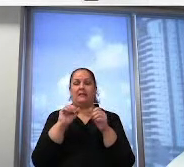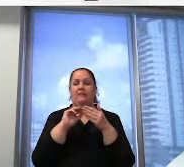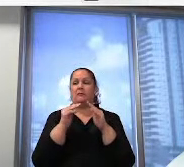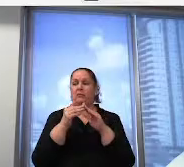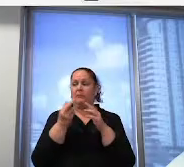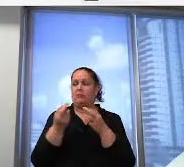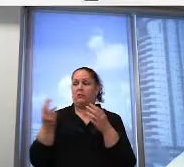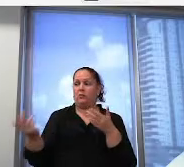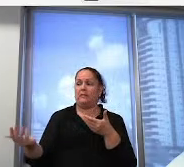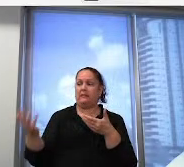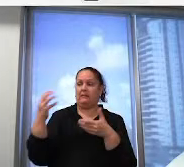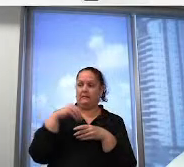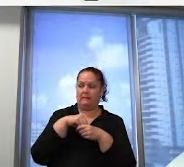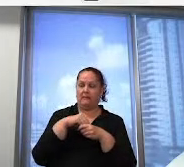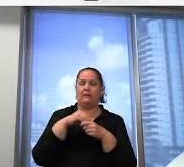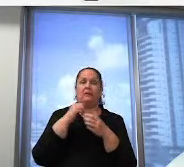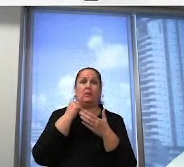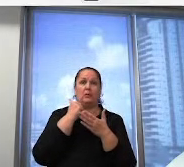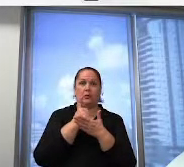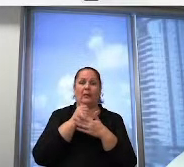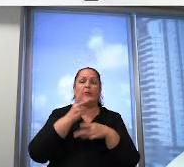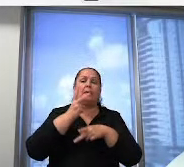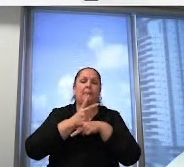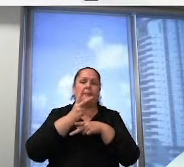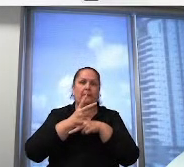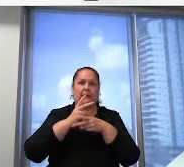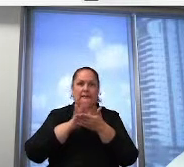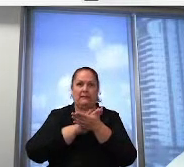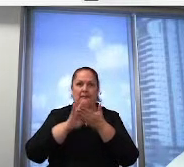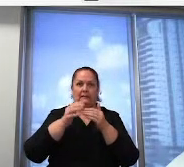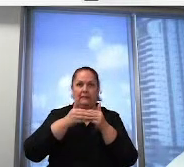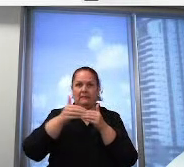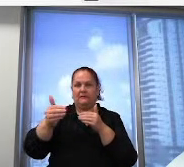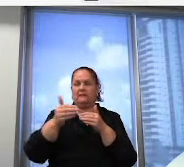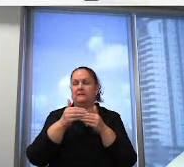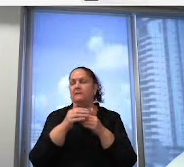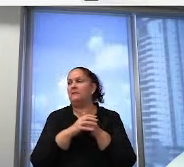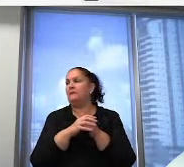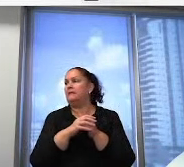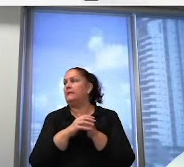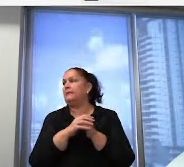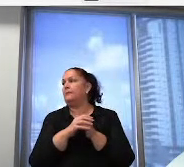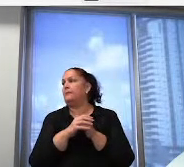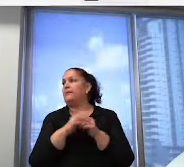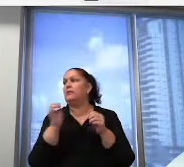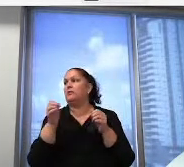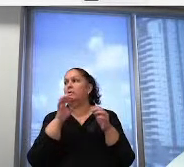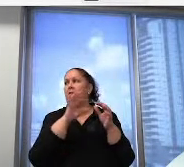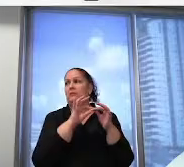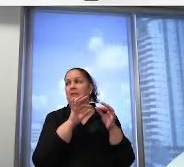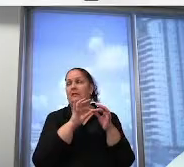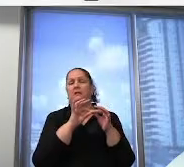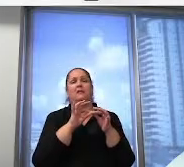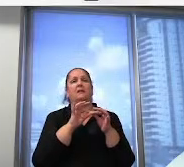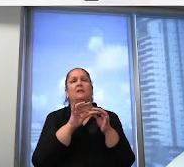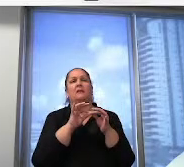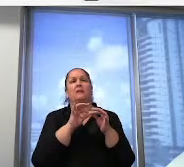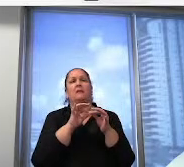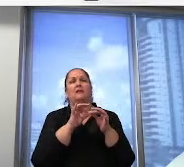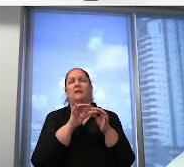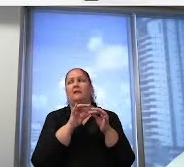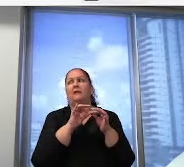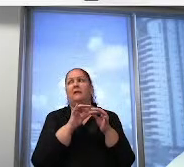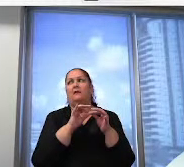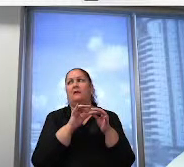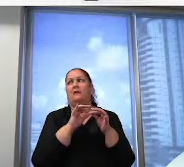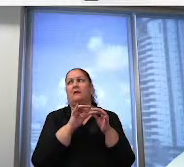those municipal resources in to help with maintaining the system. So that was the drivers behind it. So mainly it's a